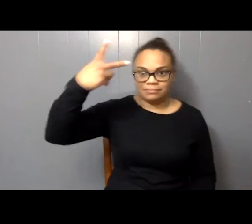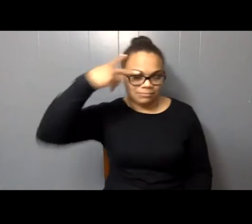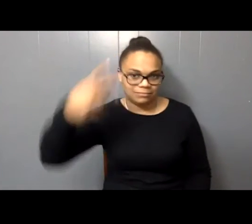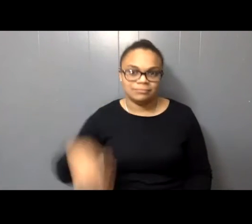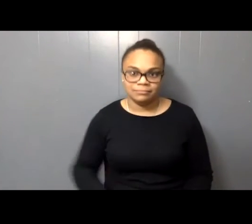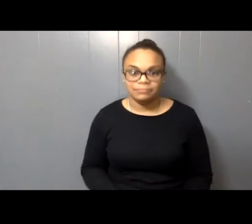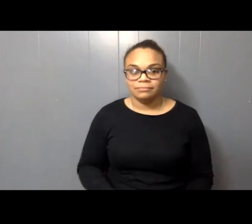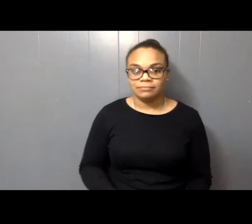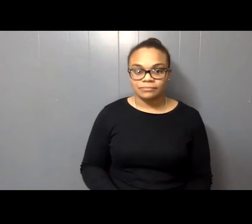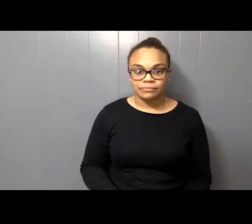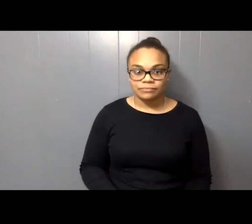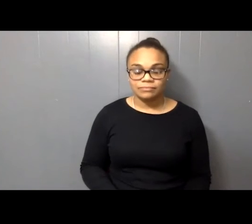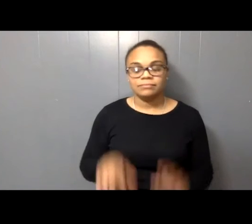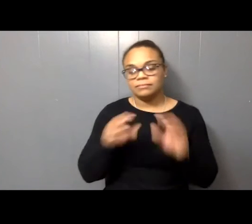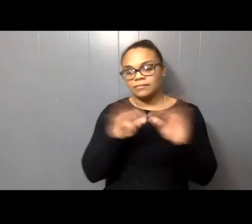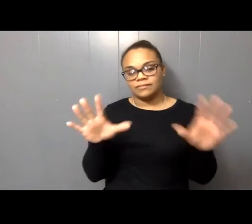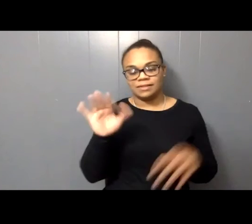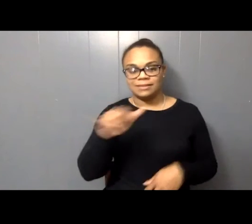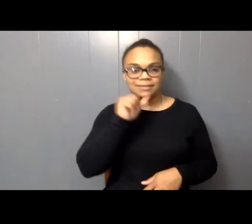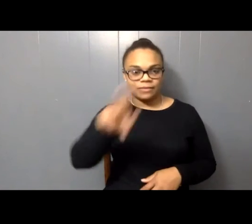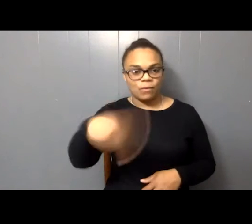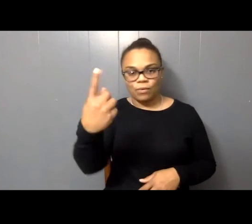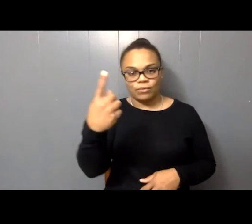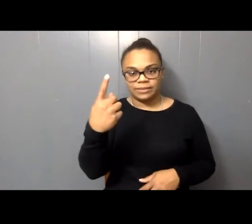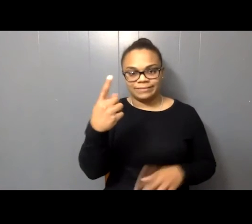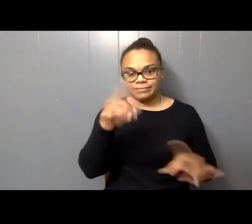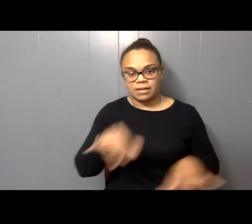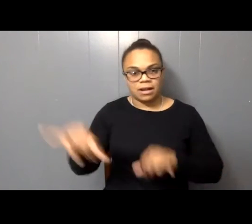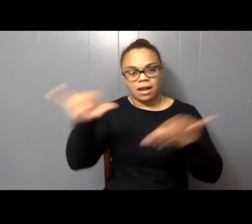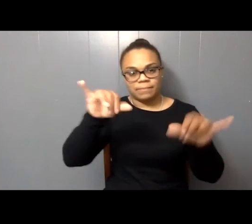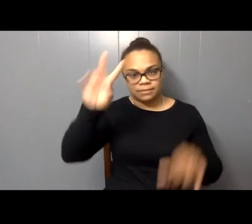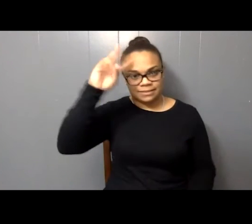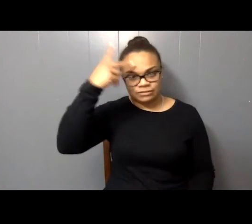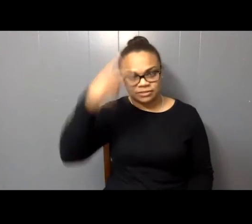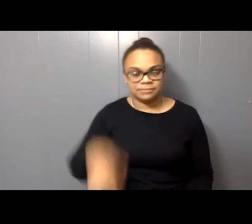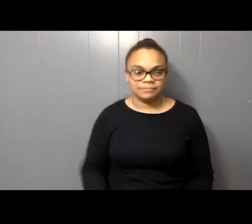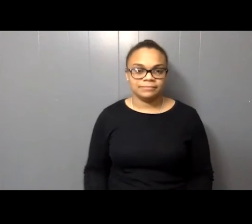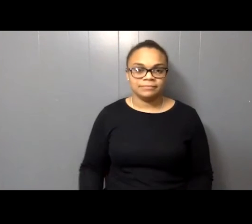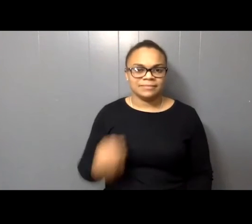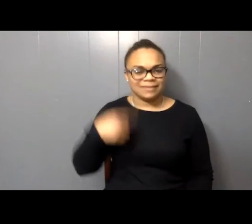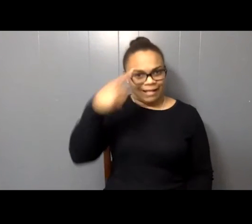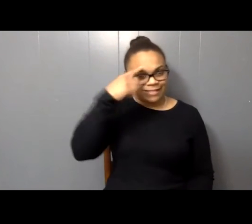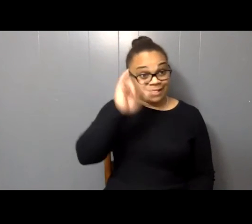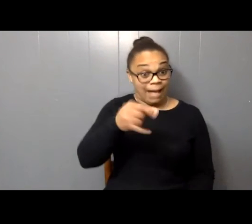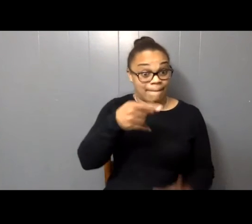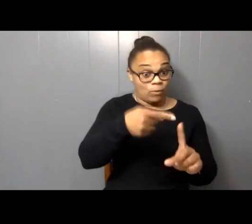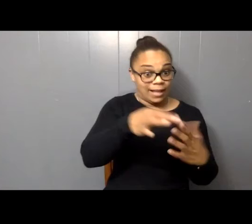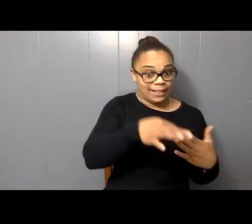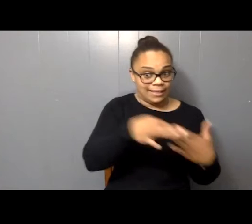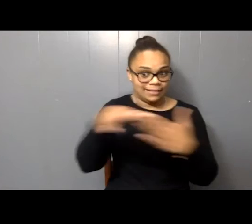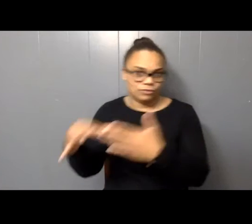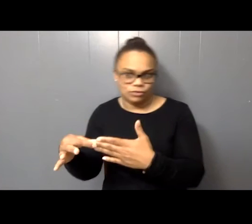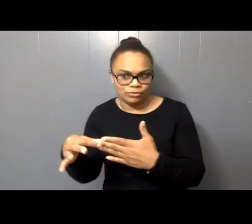it's obviously it's not the only common misunderstanding. And I think that kind of transfers me into how I think people can be